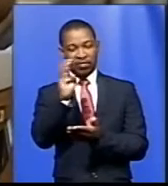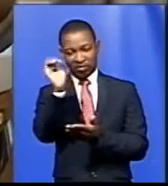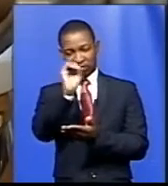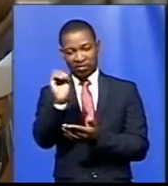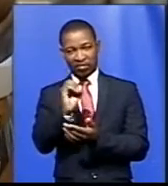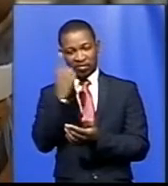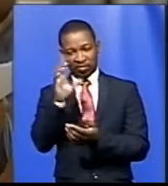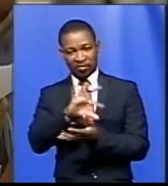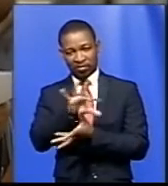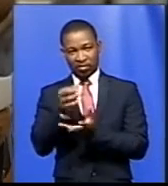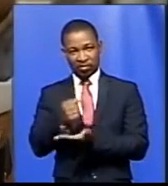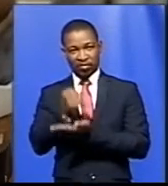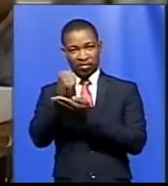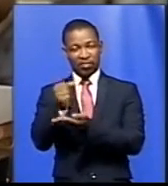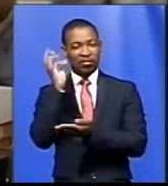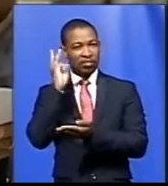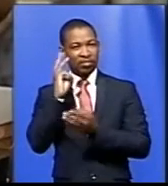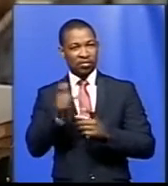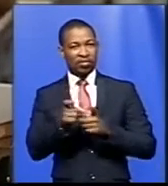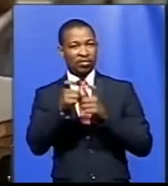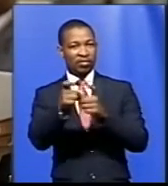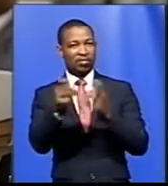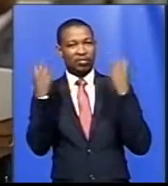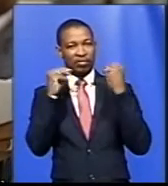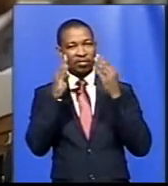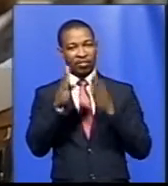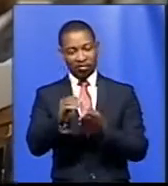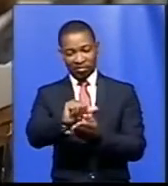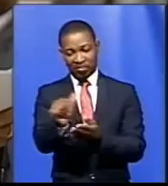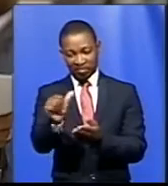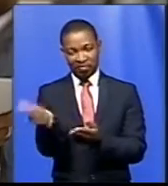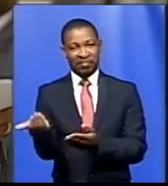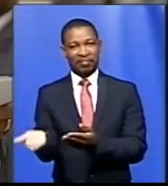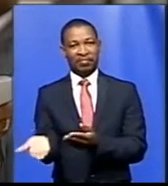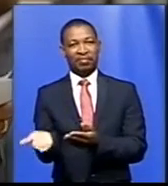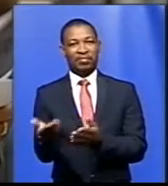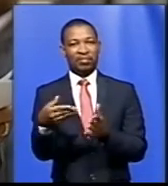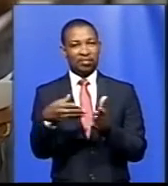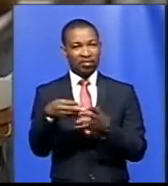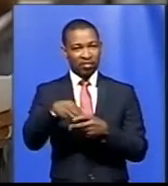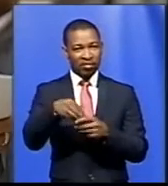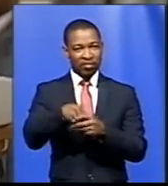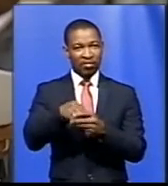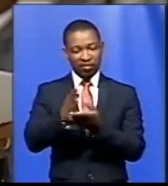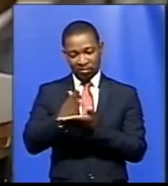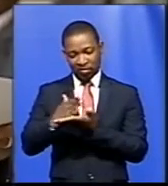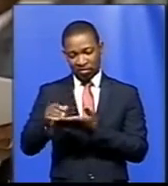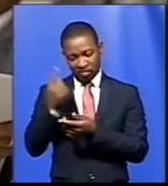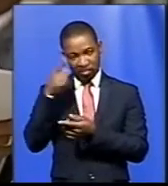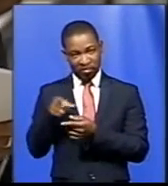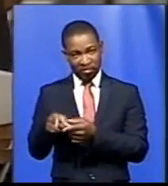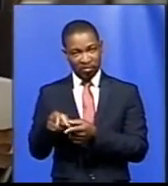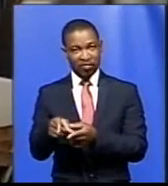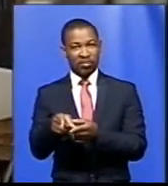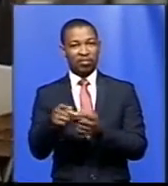model is proposed for allocation to the remaining ministries and departments. Among these, the largest share of the balance is proposed for the